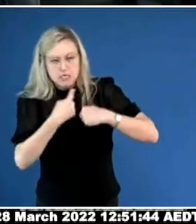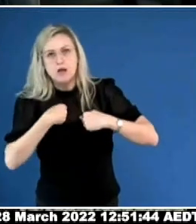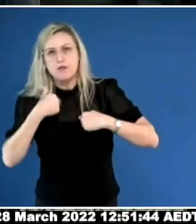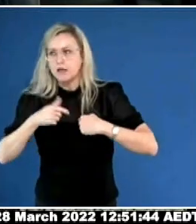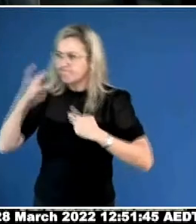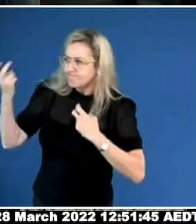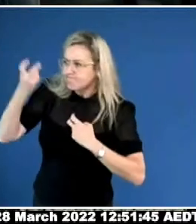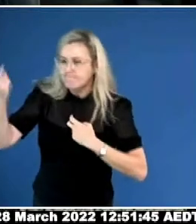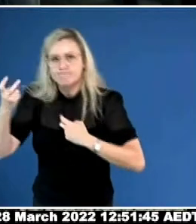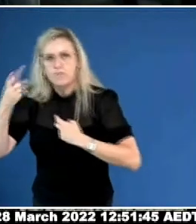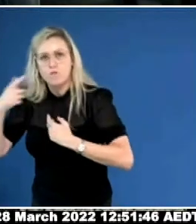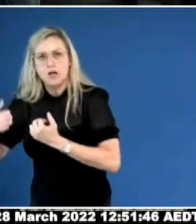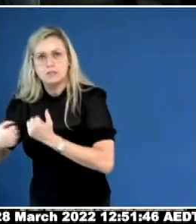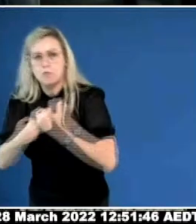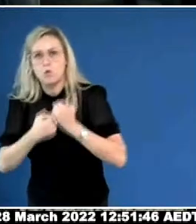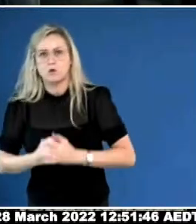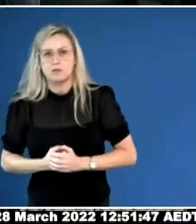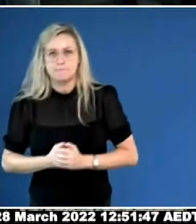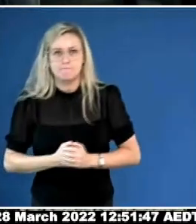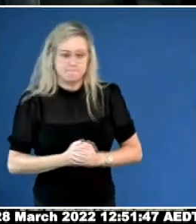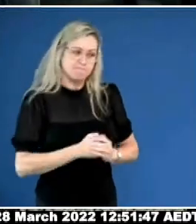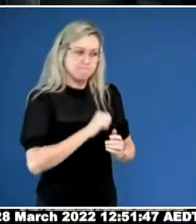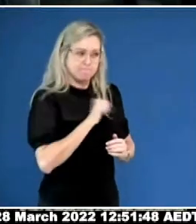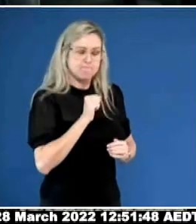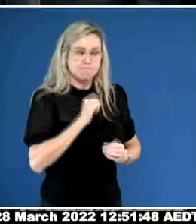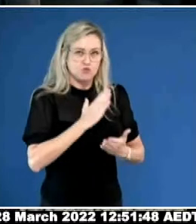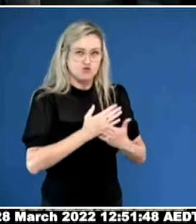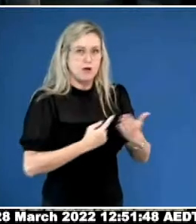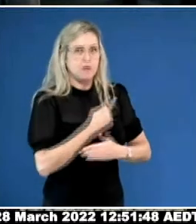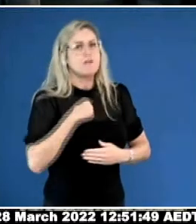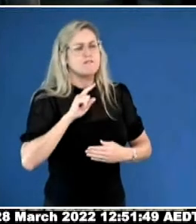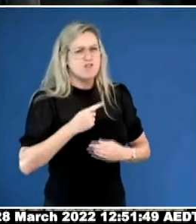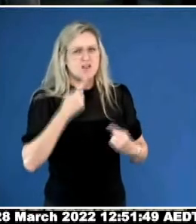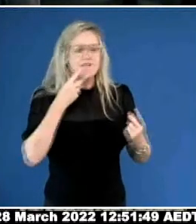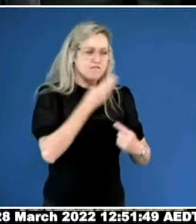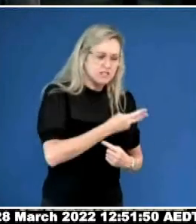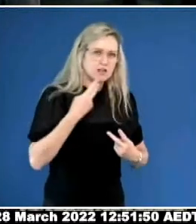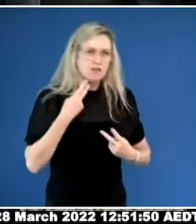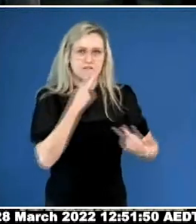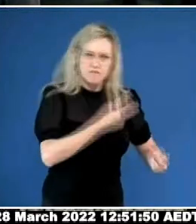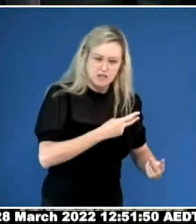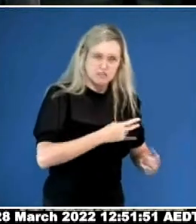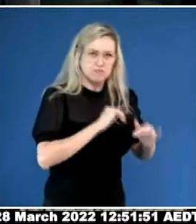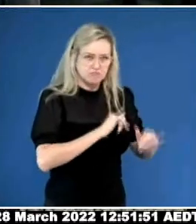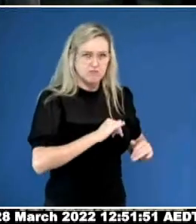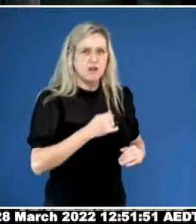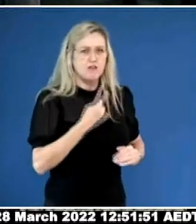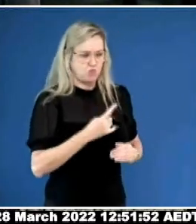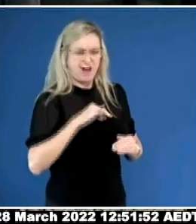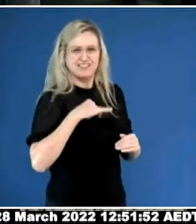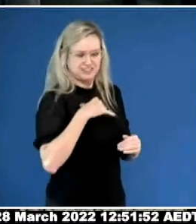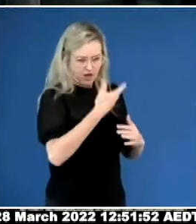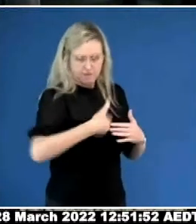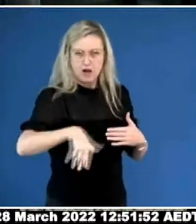after those first initial sessions with Child Protection where they came to the home, that worker had to leave and I was appointed another worker